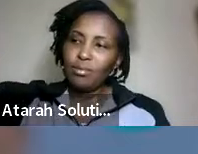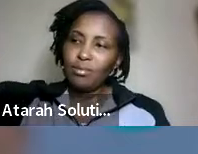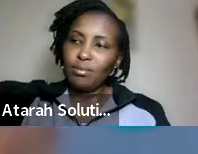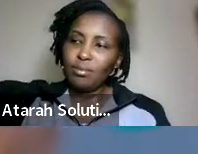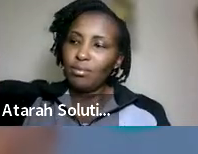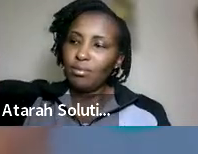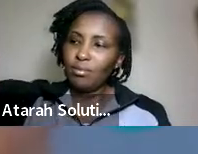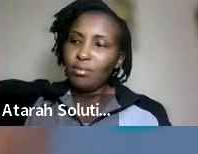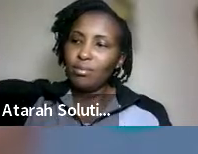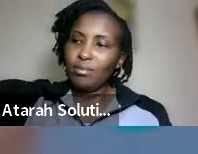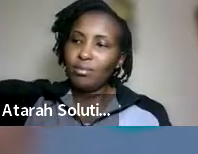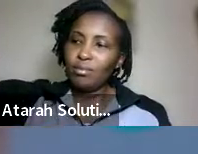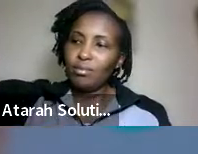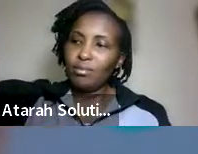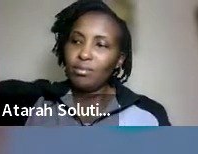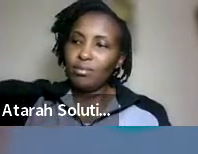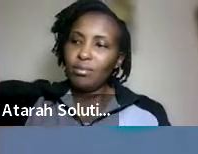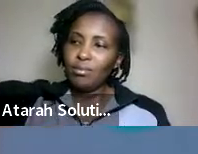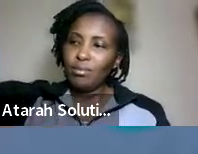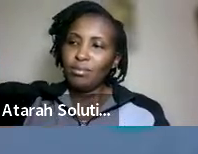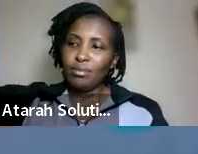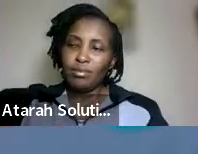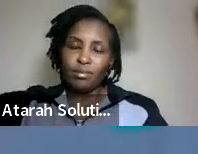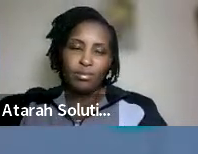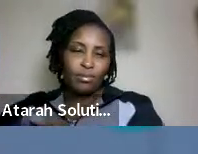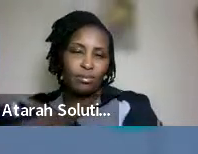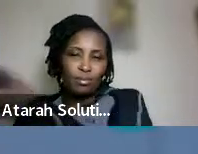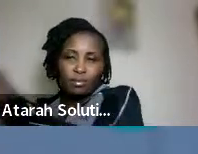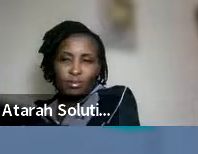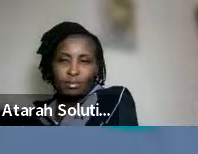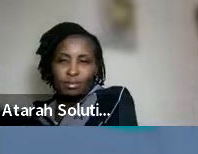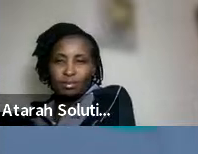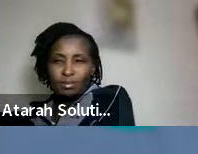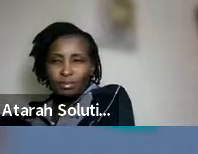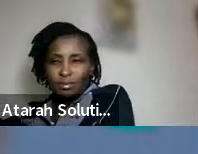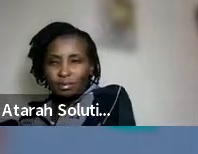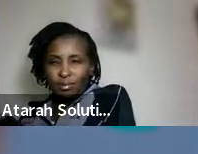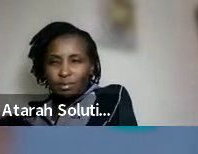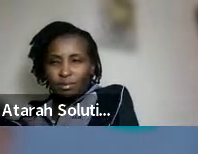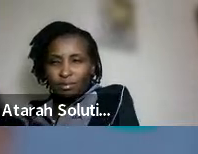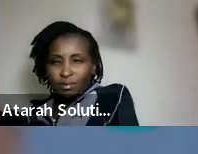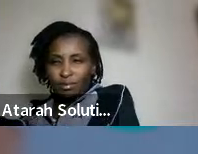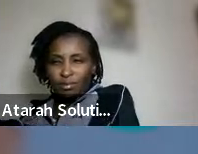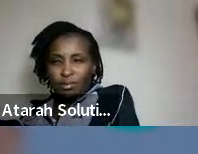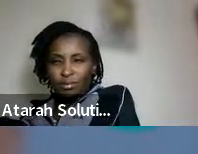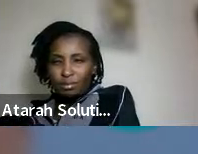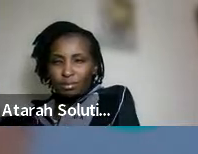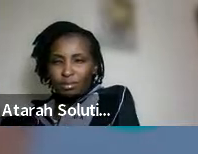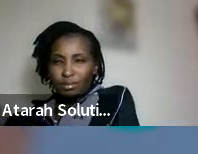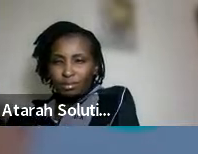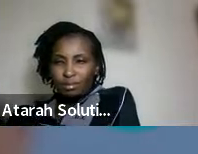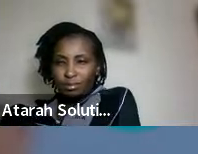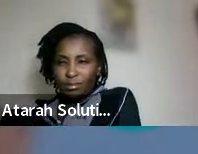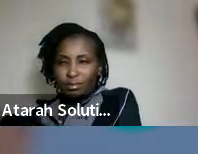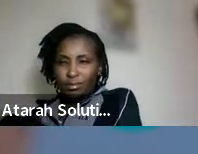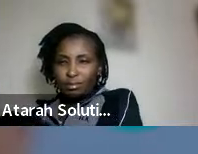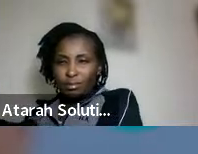Movies and pop culture just get this all wrong. The idea of a single eureka moment is a dangerous